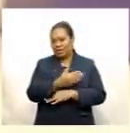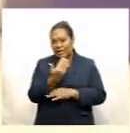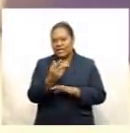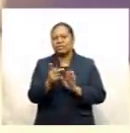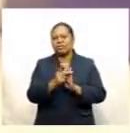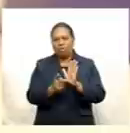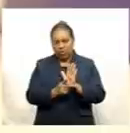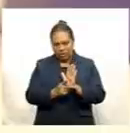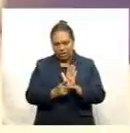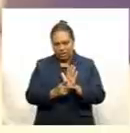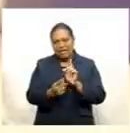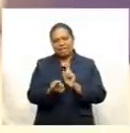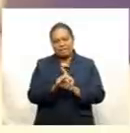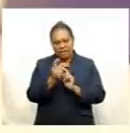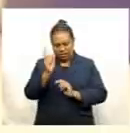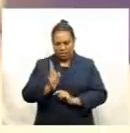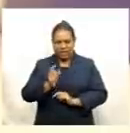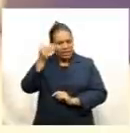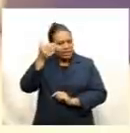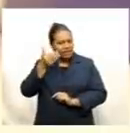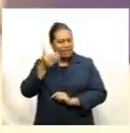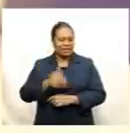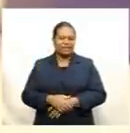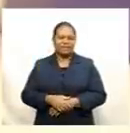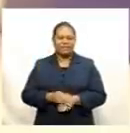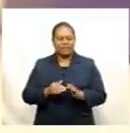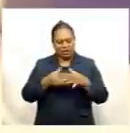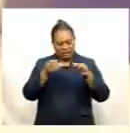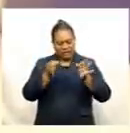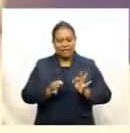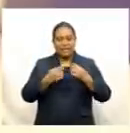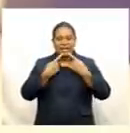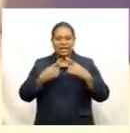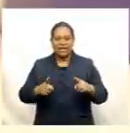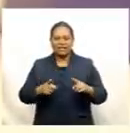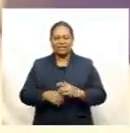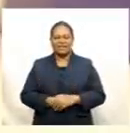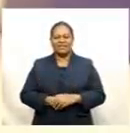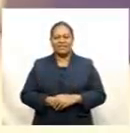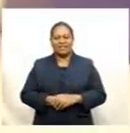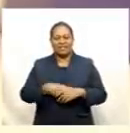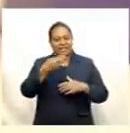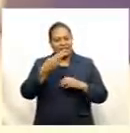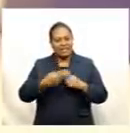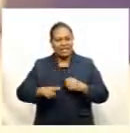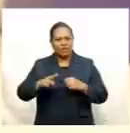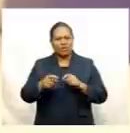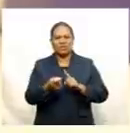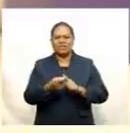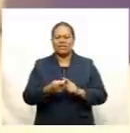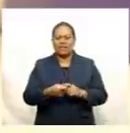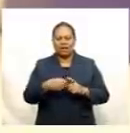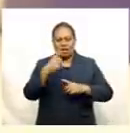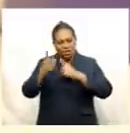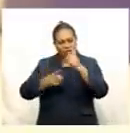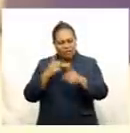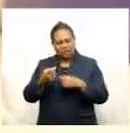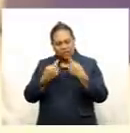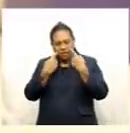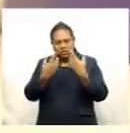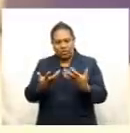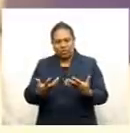evening. This will be followed by the interest rate decision announcement and with a news conference from Federal Chair Jerome